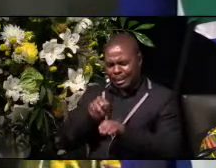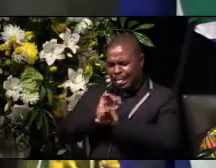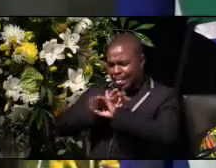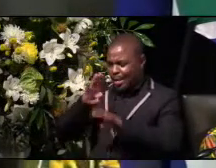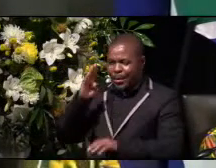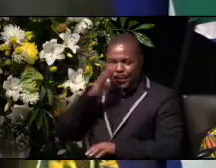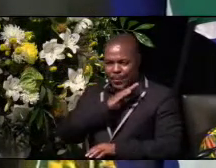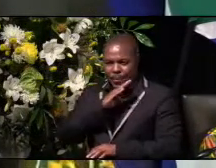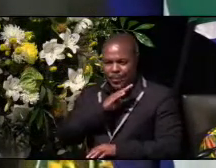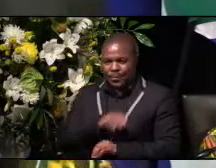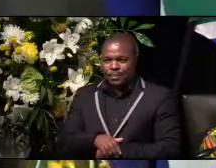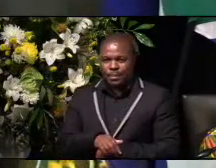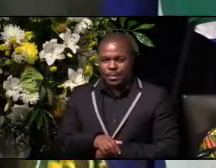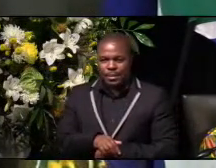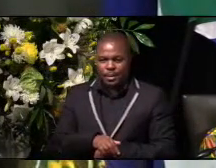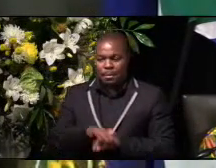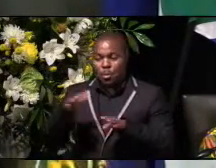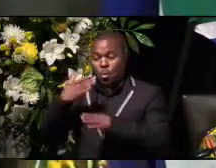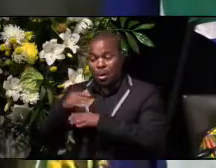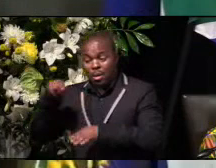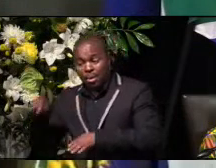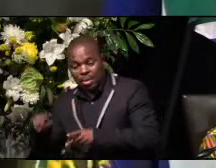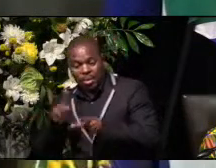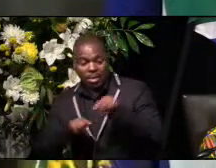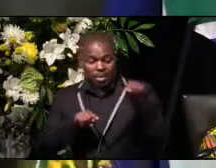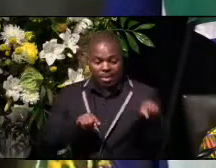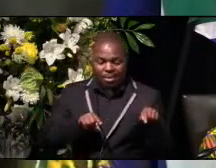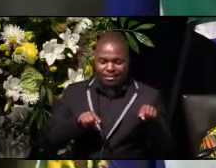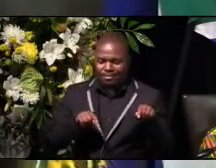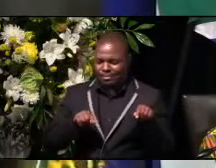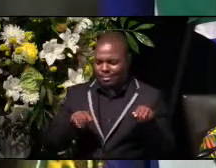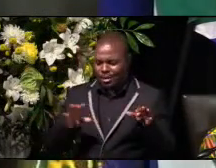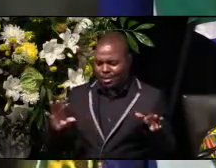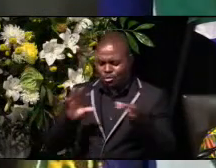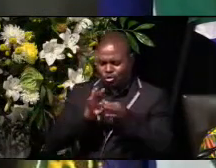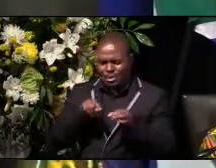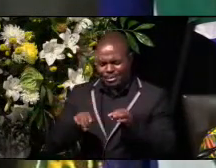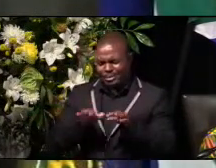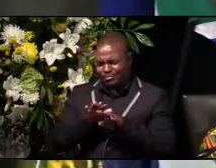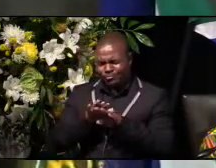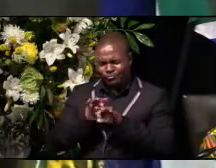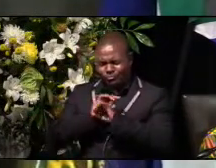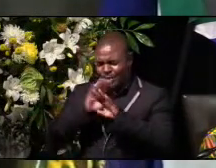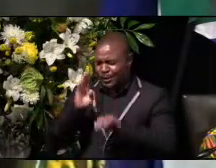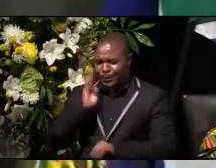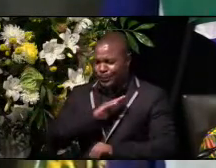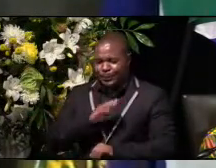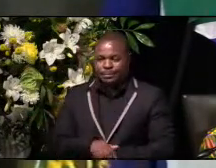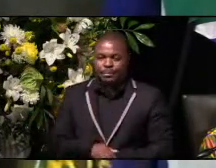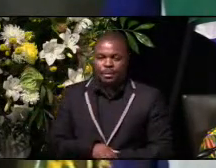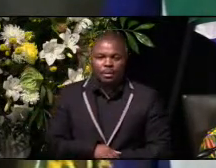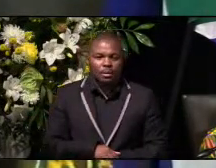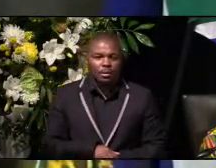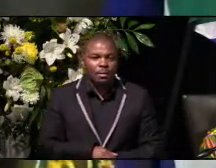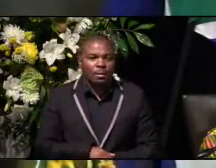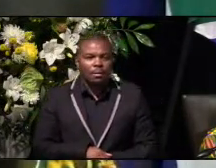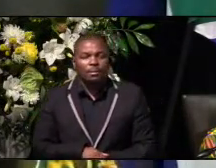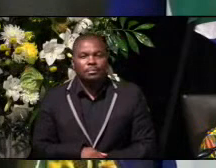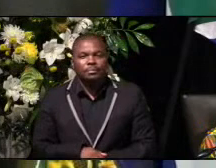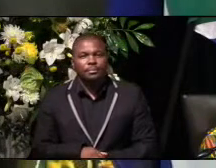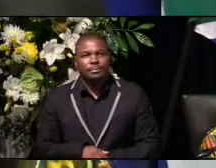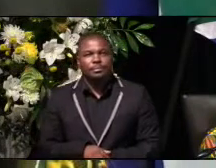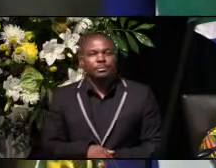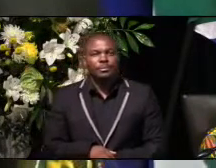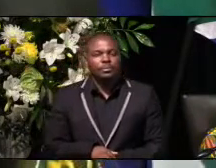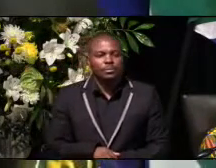involved in those positions and therefore this new publicly announced